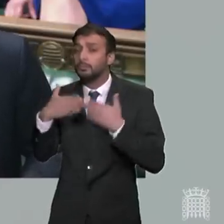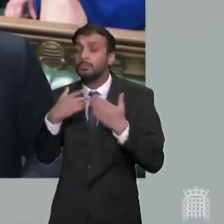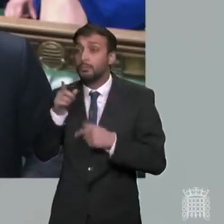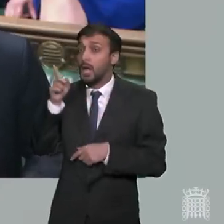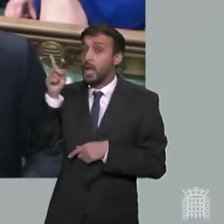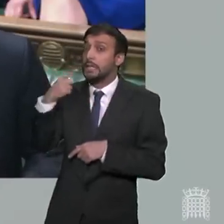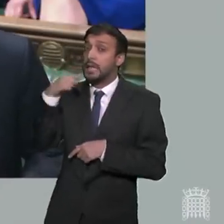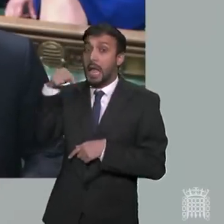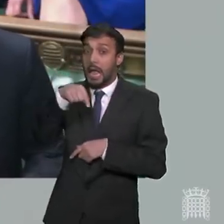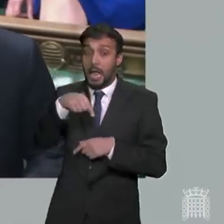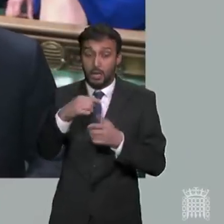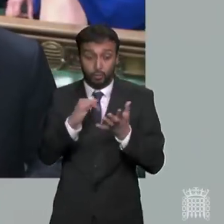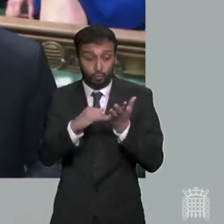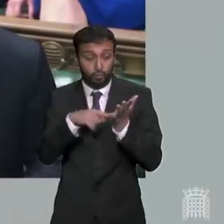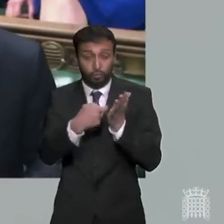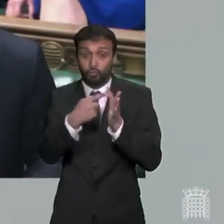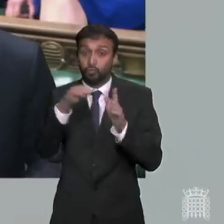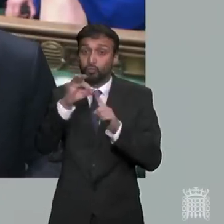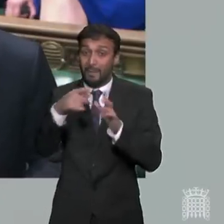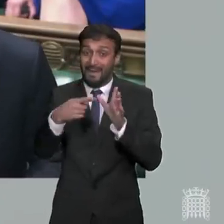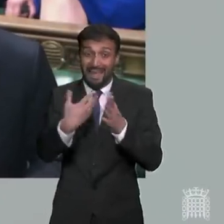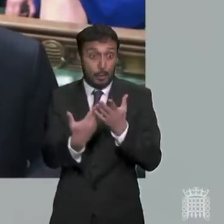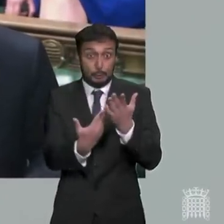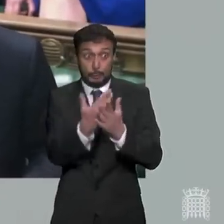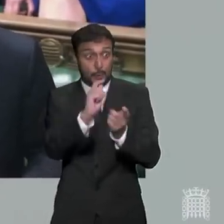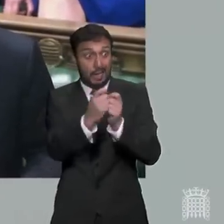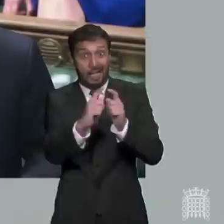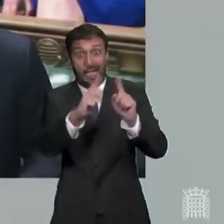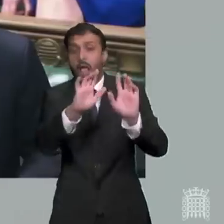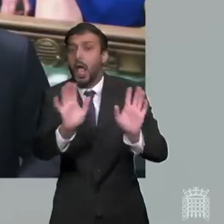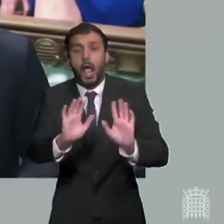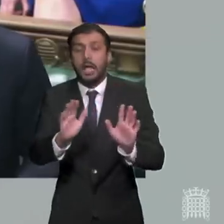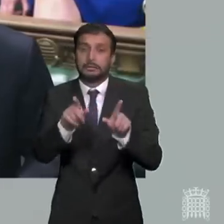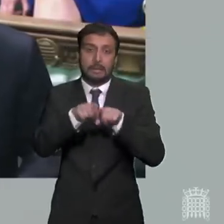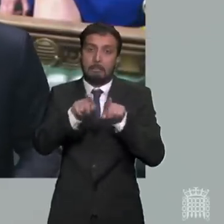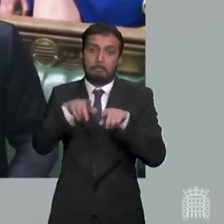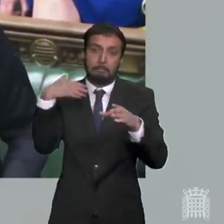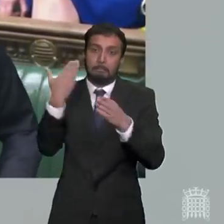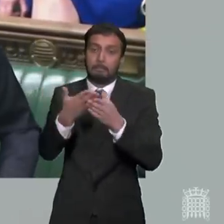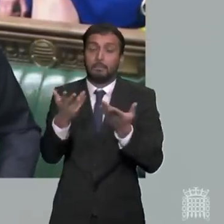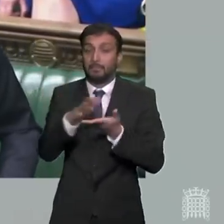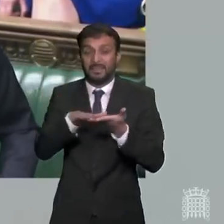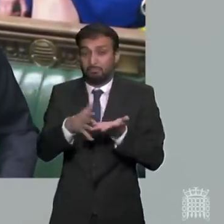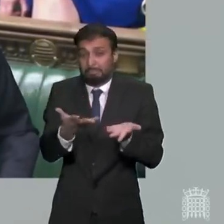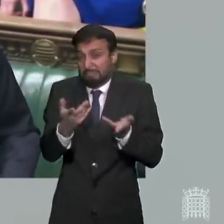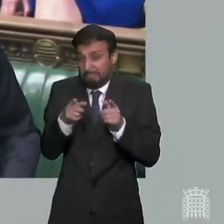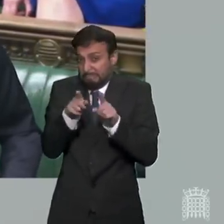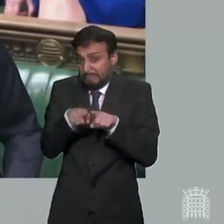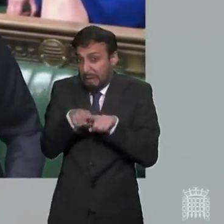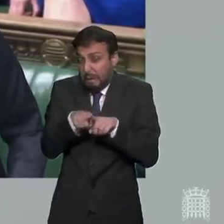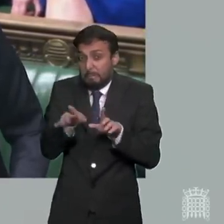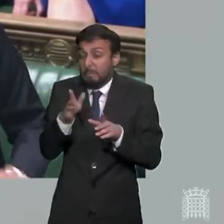new strain of Strep A, so people should be reassured about that. There is no reason to believe that it has become more lethal or more